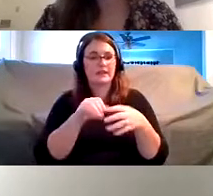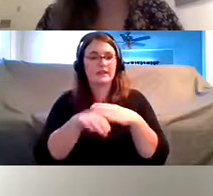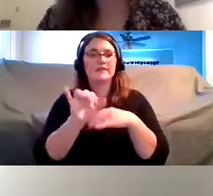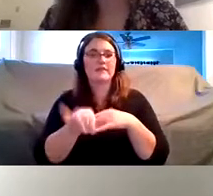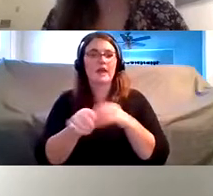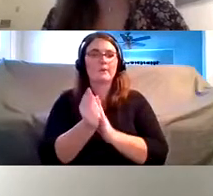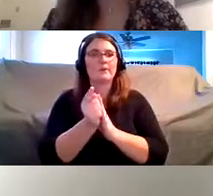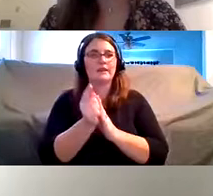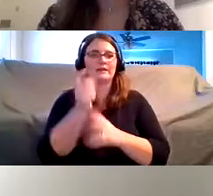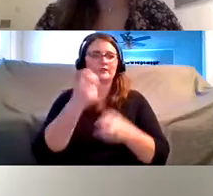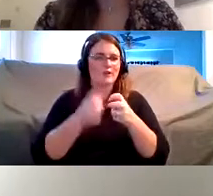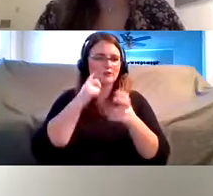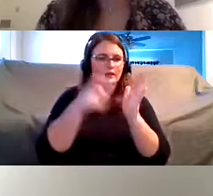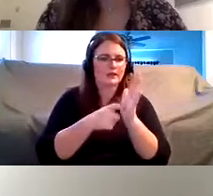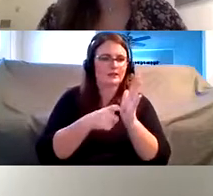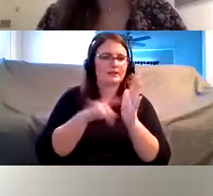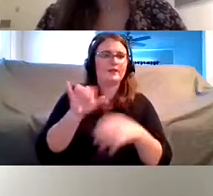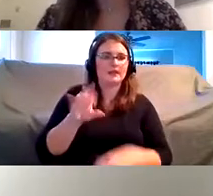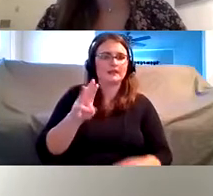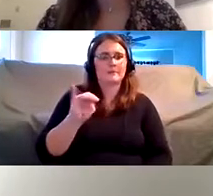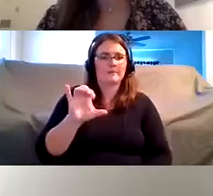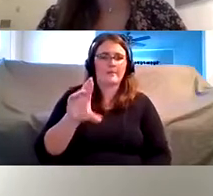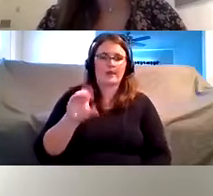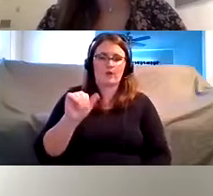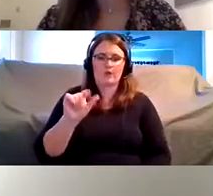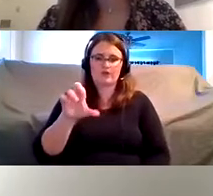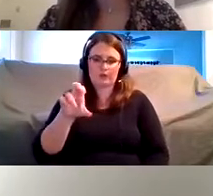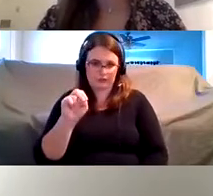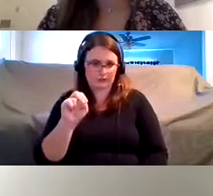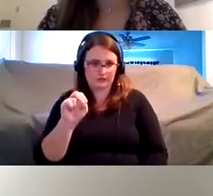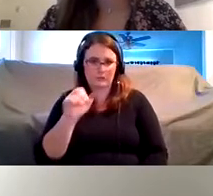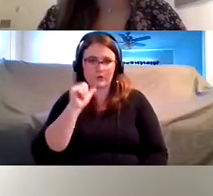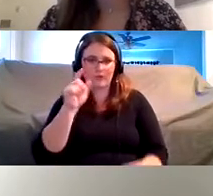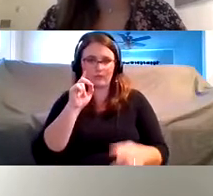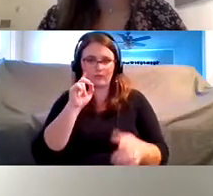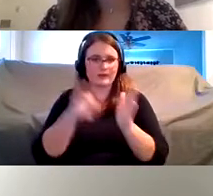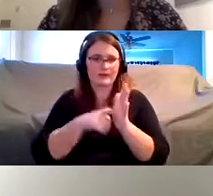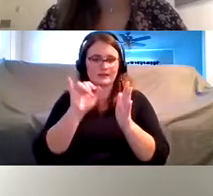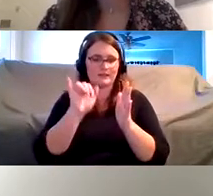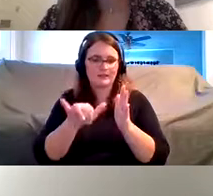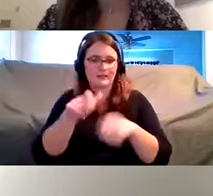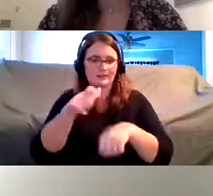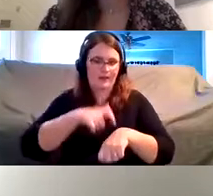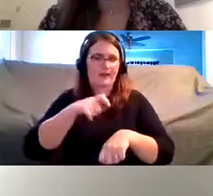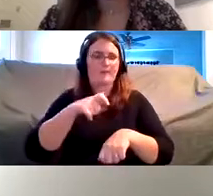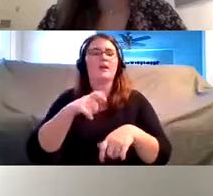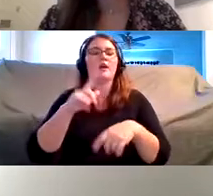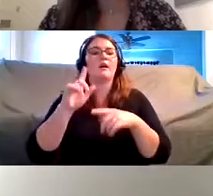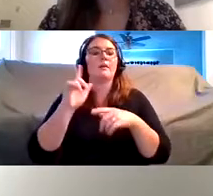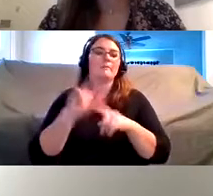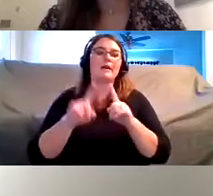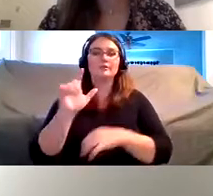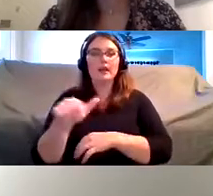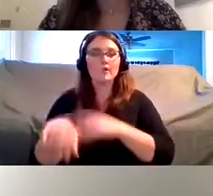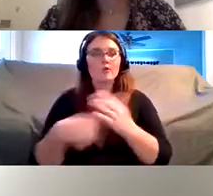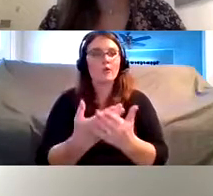It's usually, when you go home and you're unwinding from the day and you go, that was really messed up. That wasn't right. It's not that quick